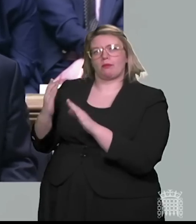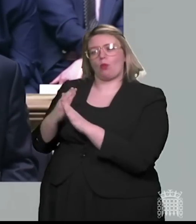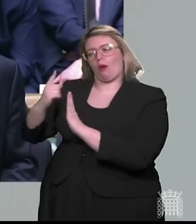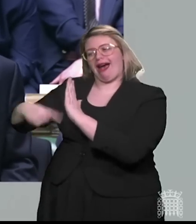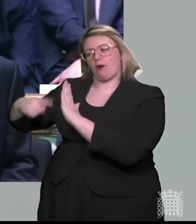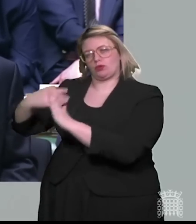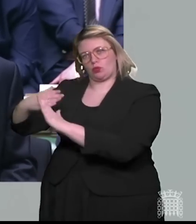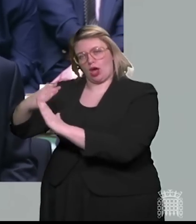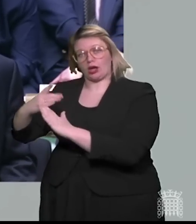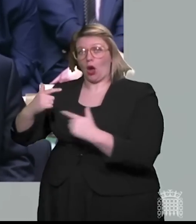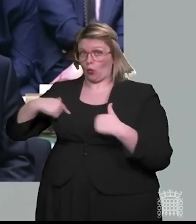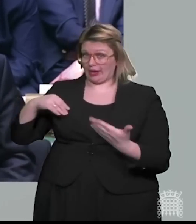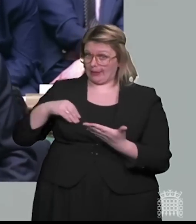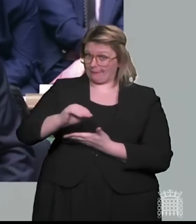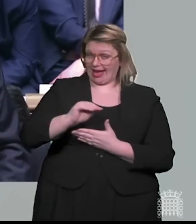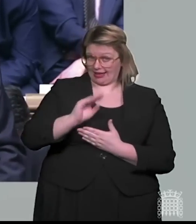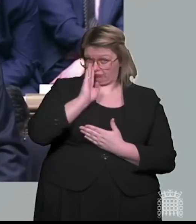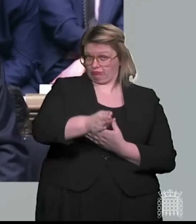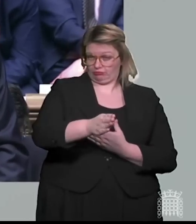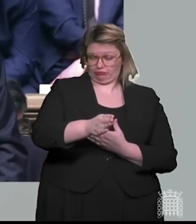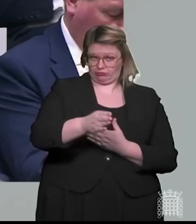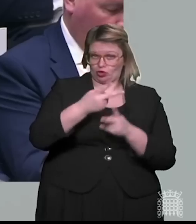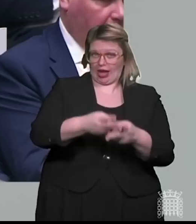will pay the childcare costs up front.